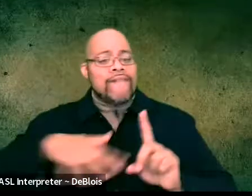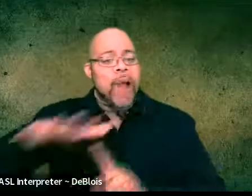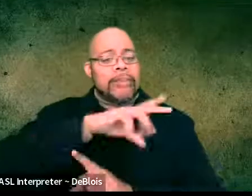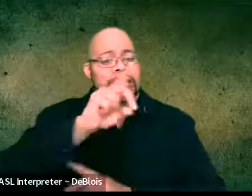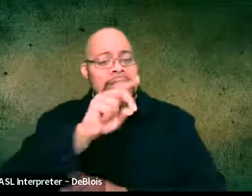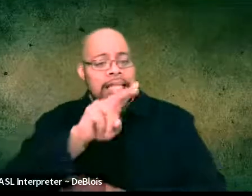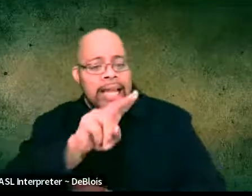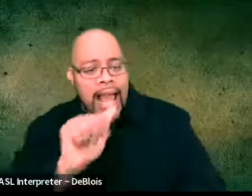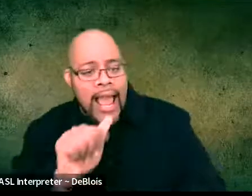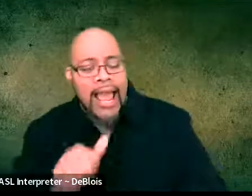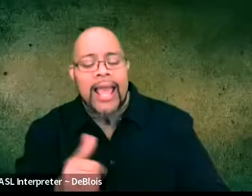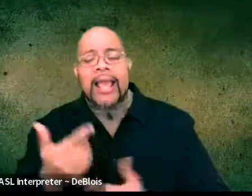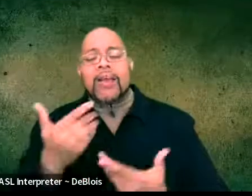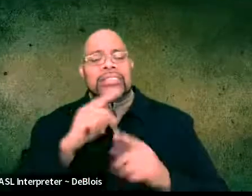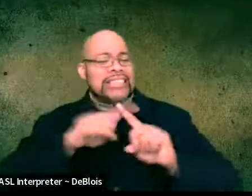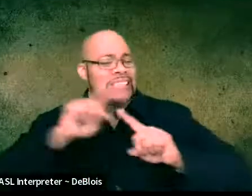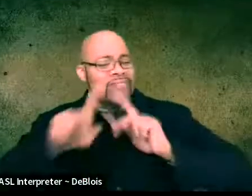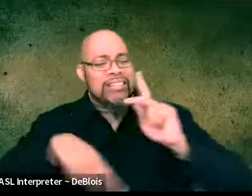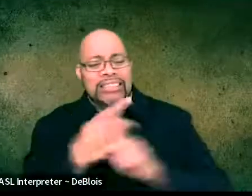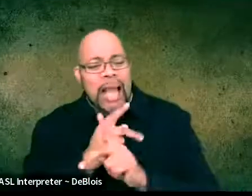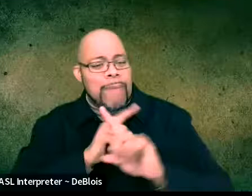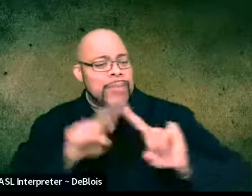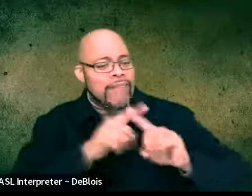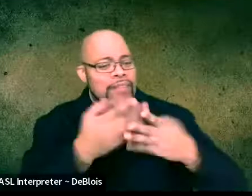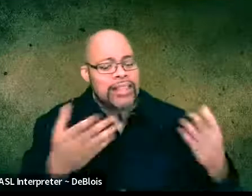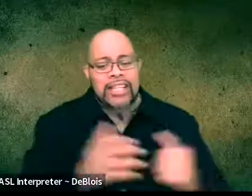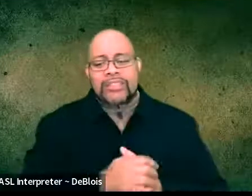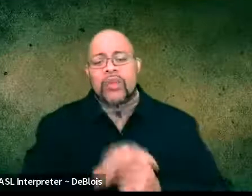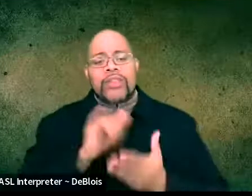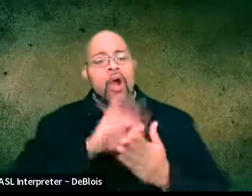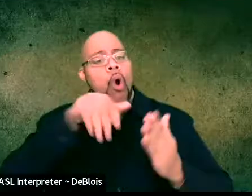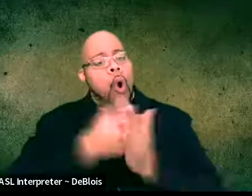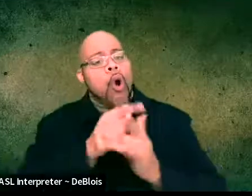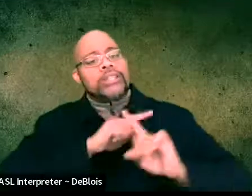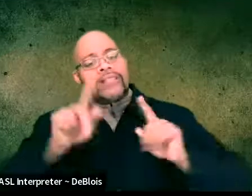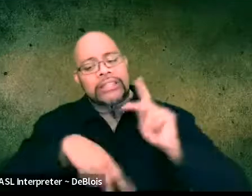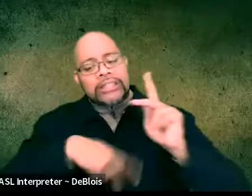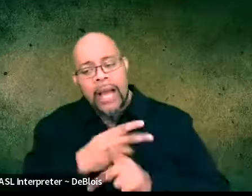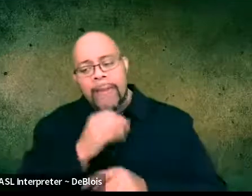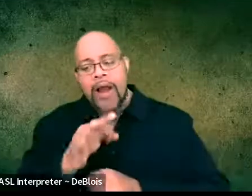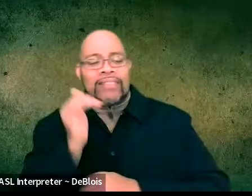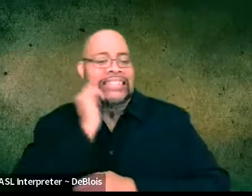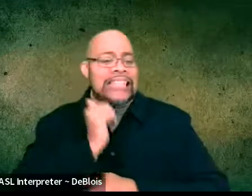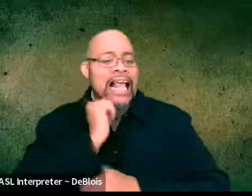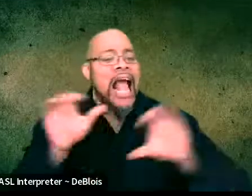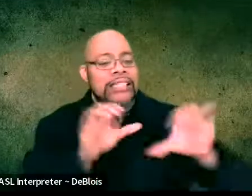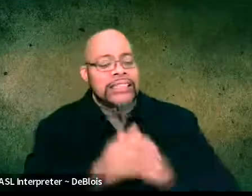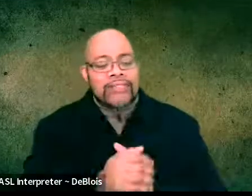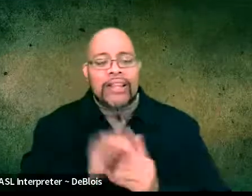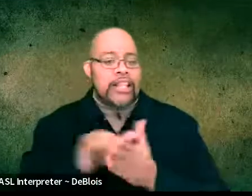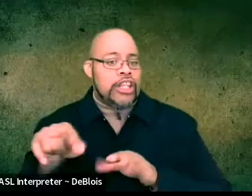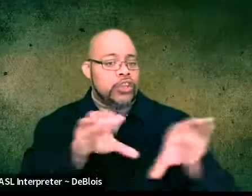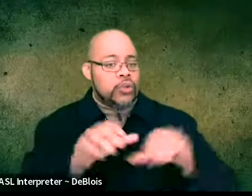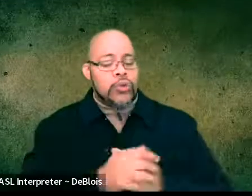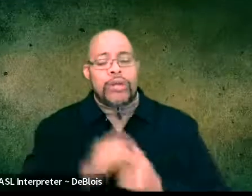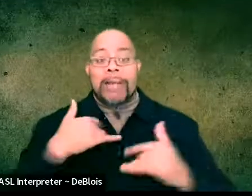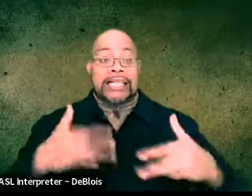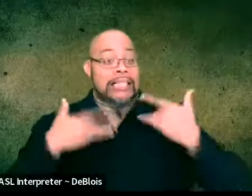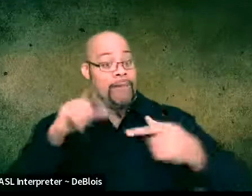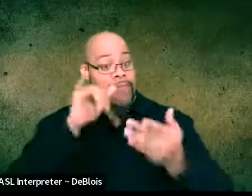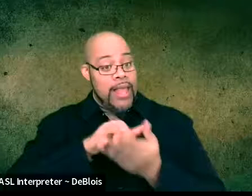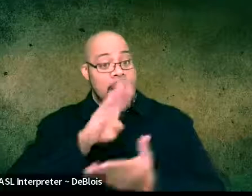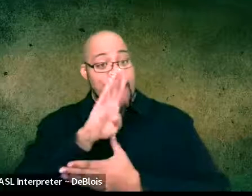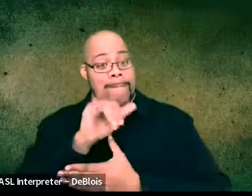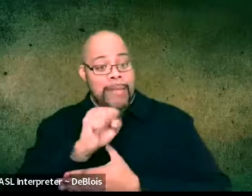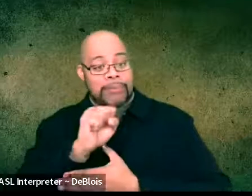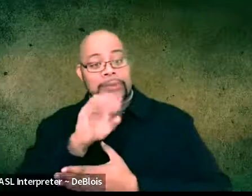people who do all different types of things. And so those are all different types of daily activities they're doing. So I'm excited about the BIMS